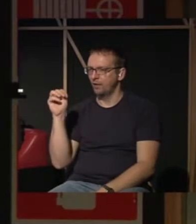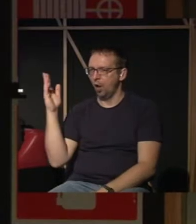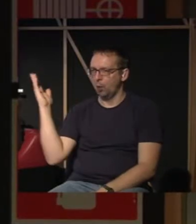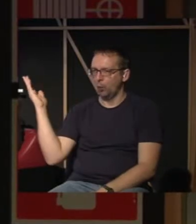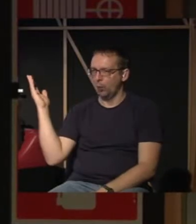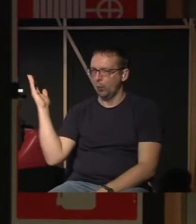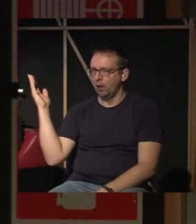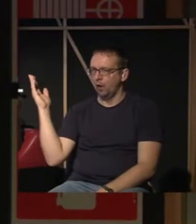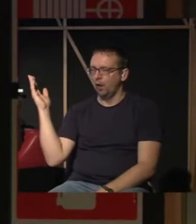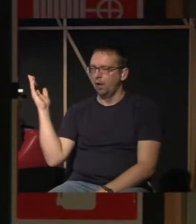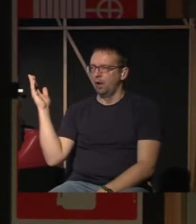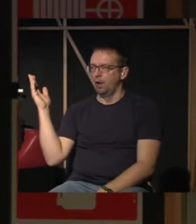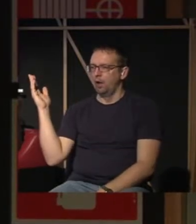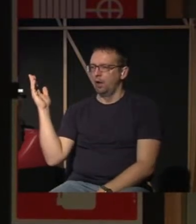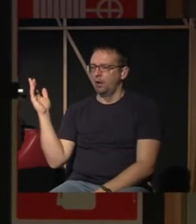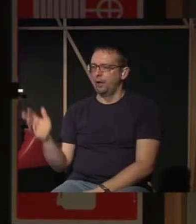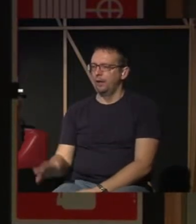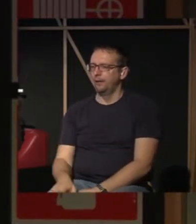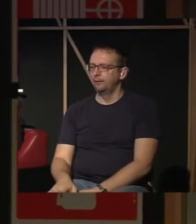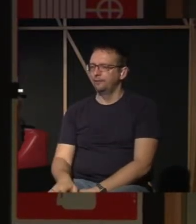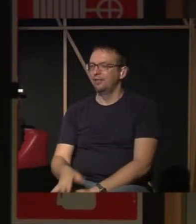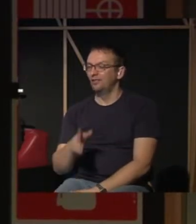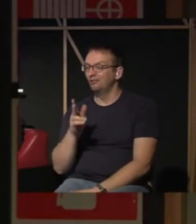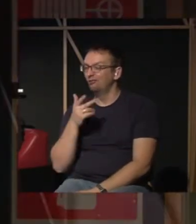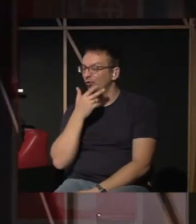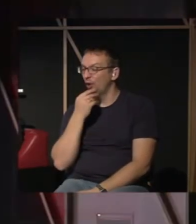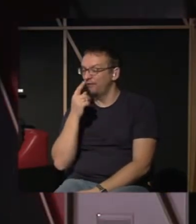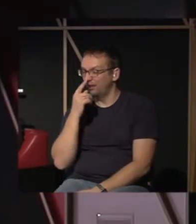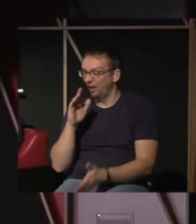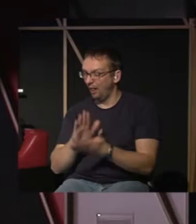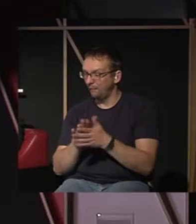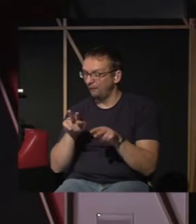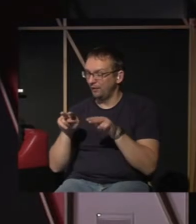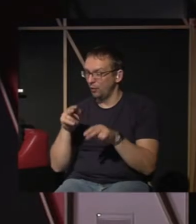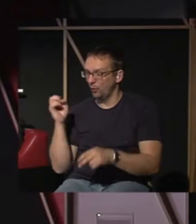on camera, and if we could just put that video, please.